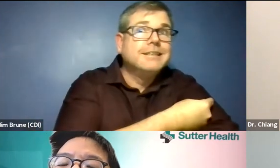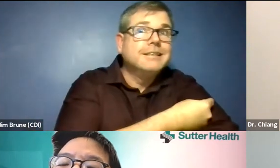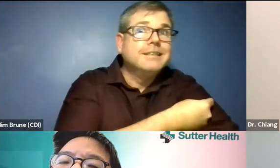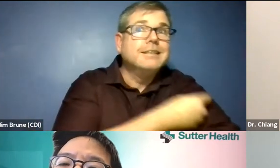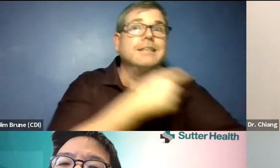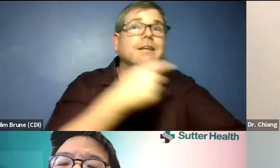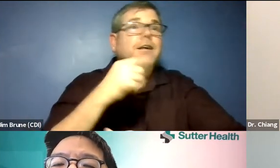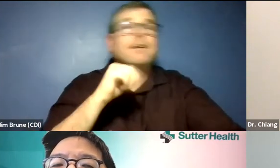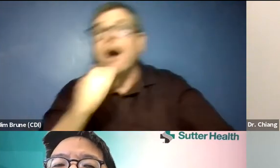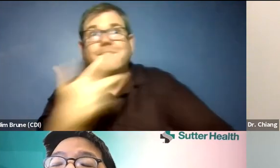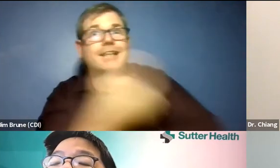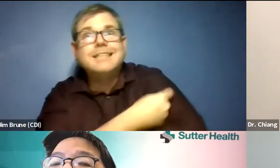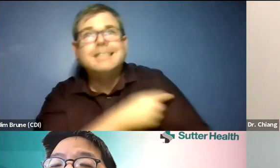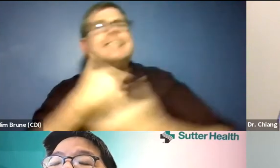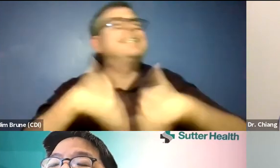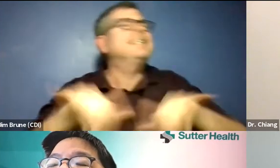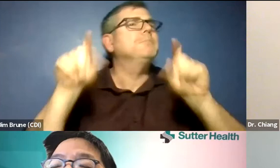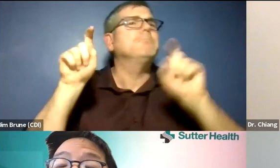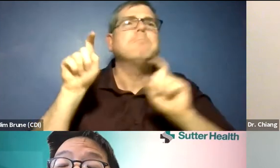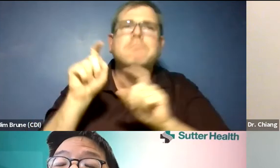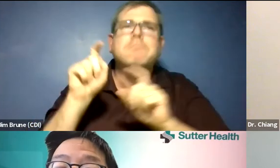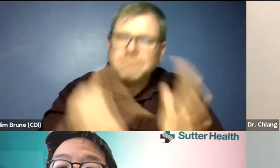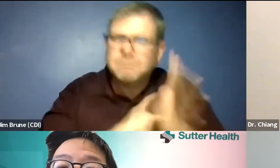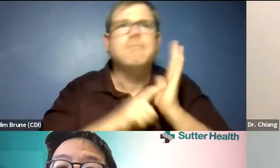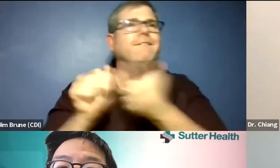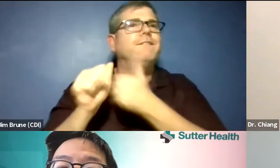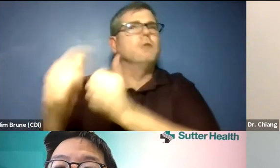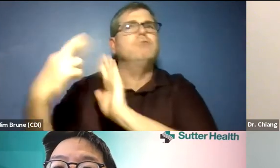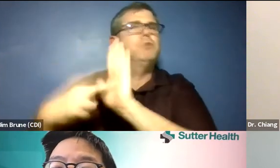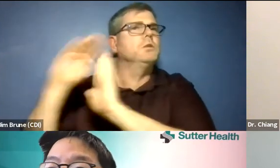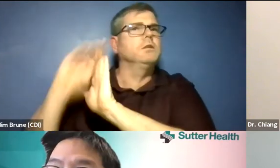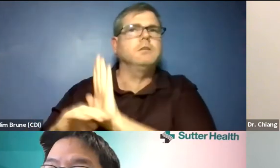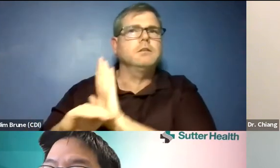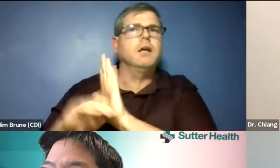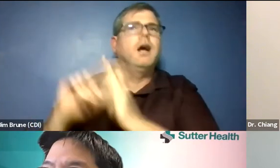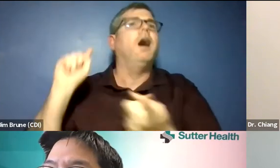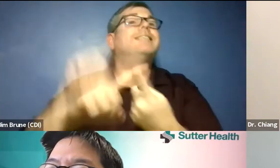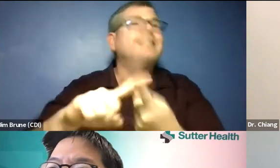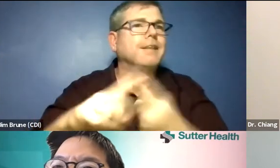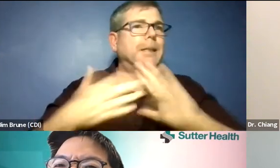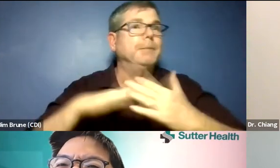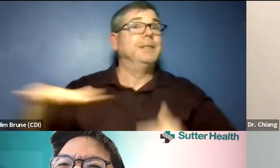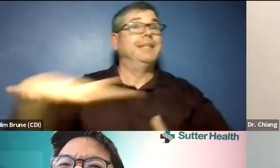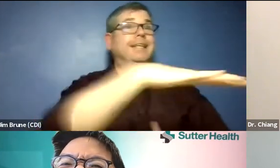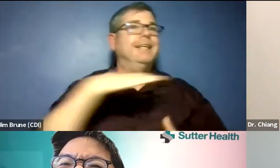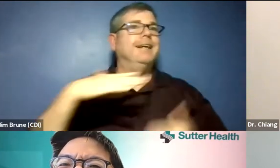until we get to the point of community or herd immunity. Anything to add, Stephanie?